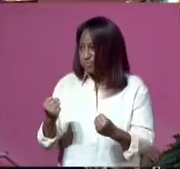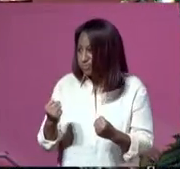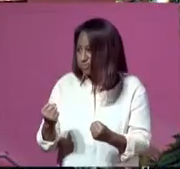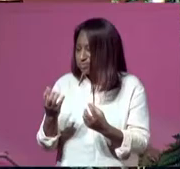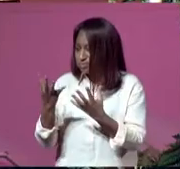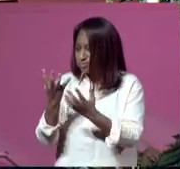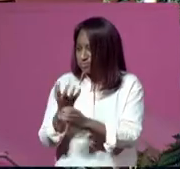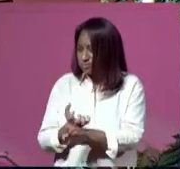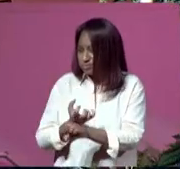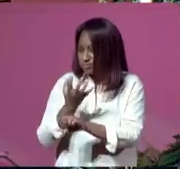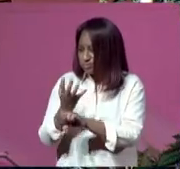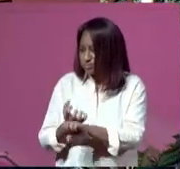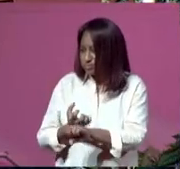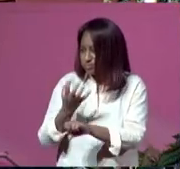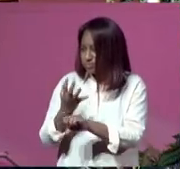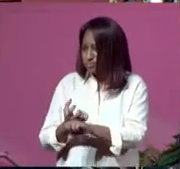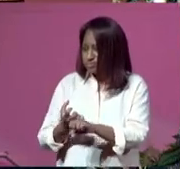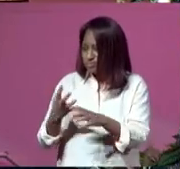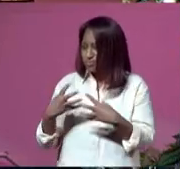water pots.